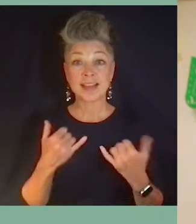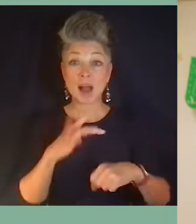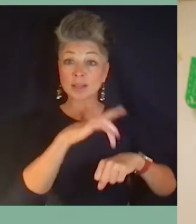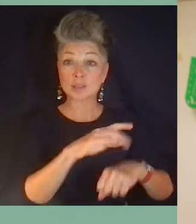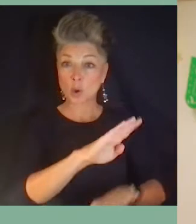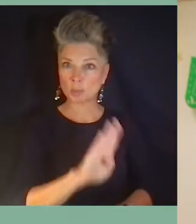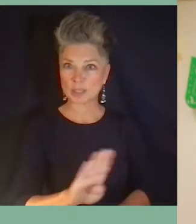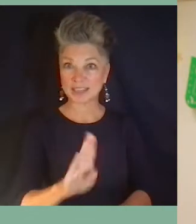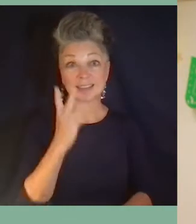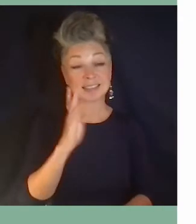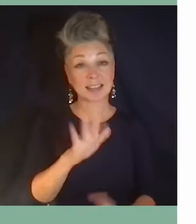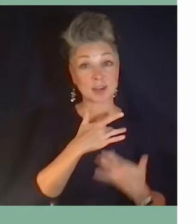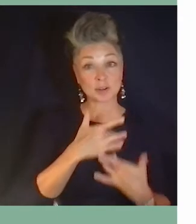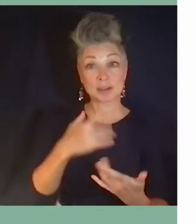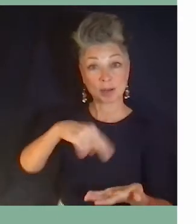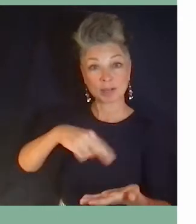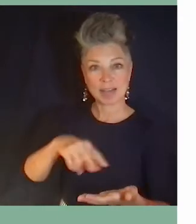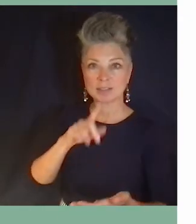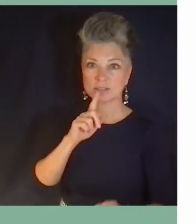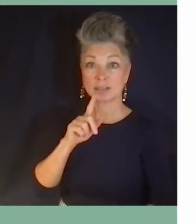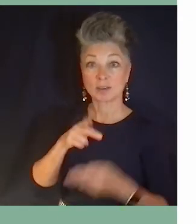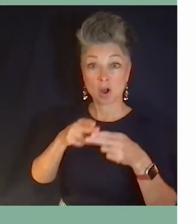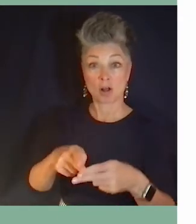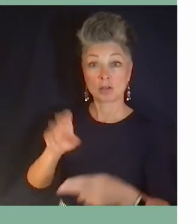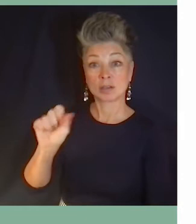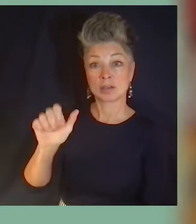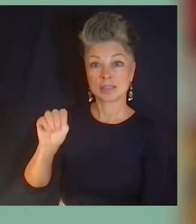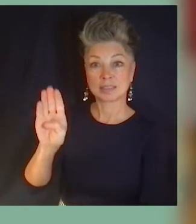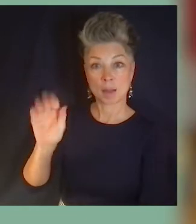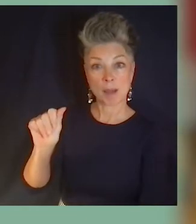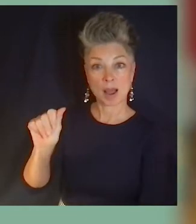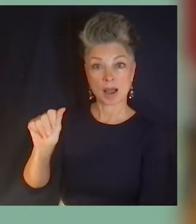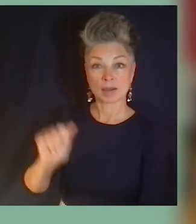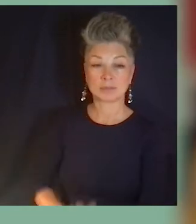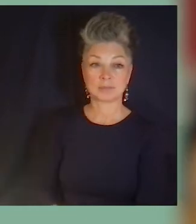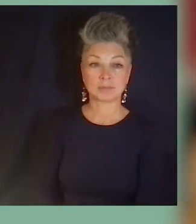Let's go to Brazil and see their typical dance, which is samba.